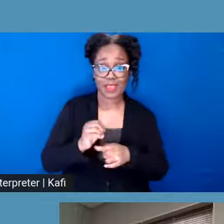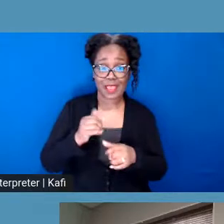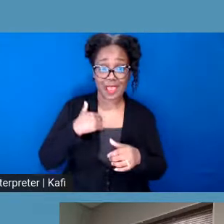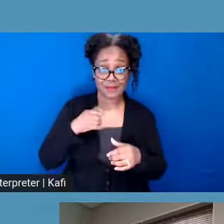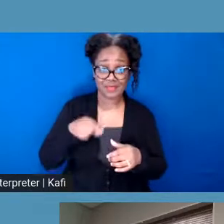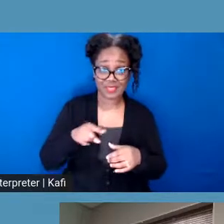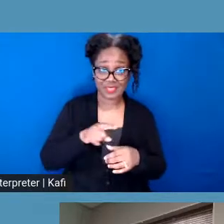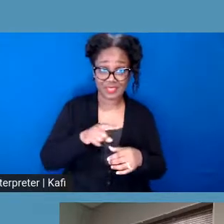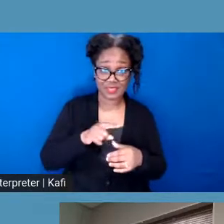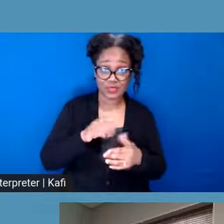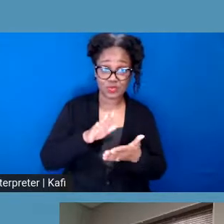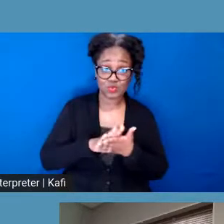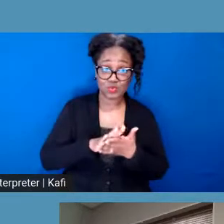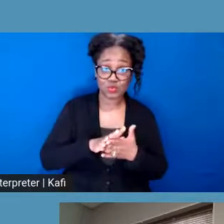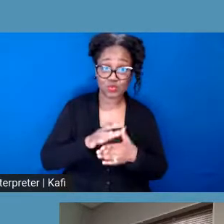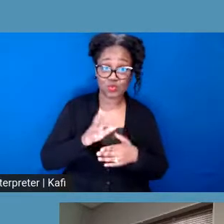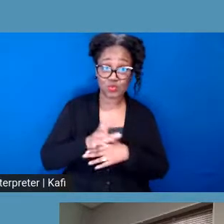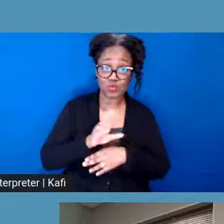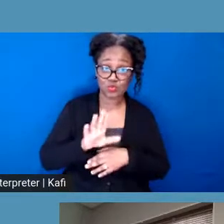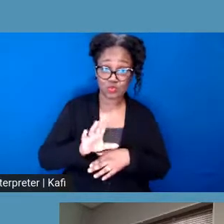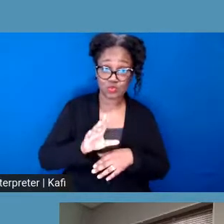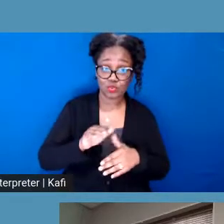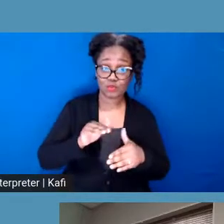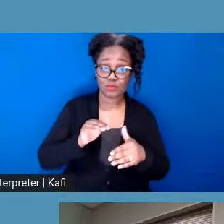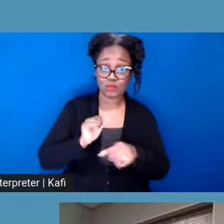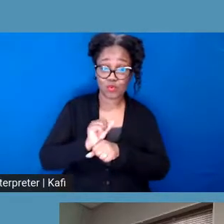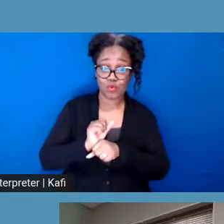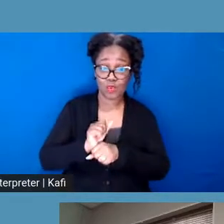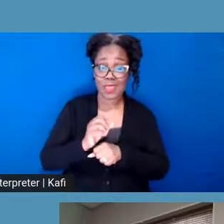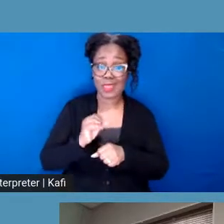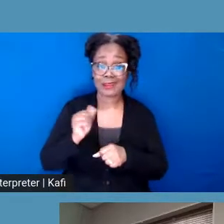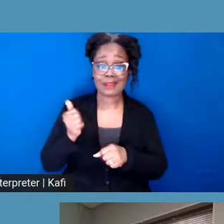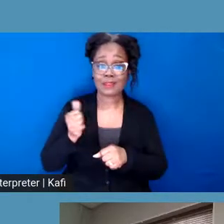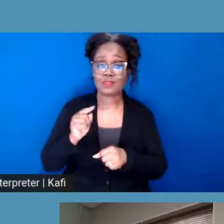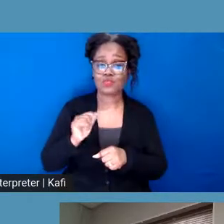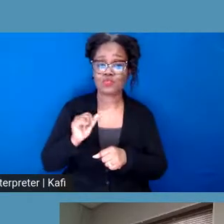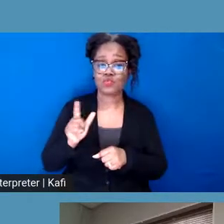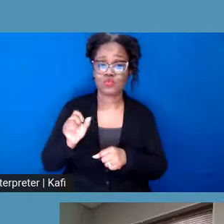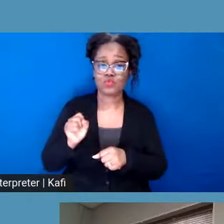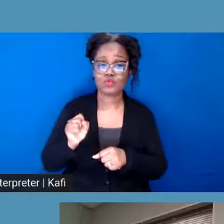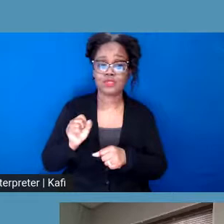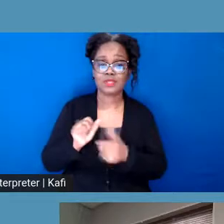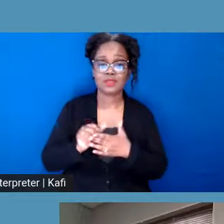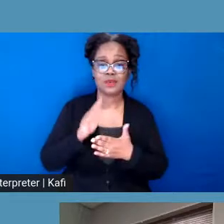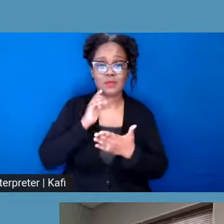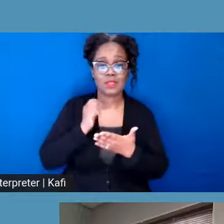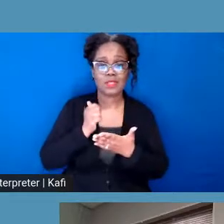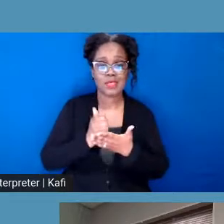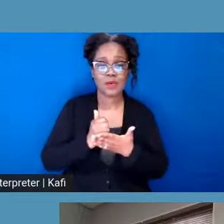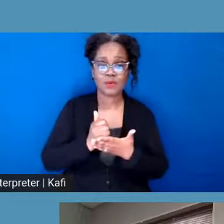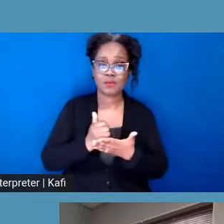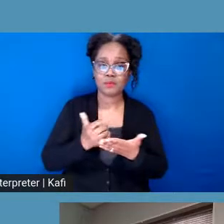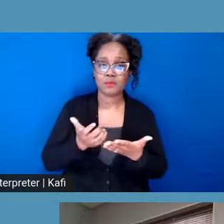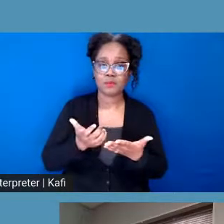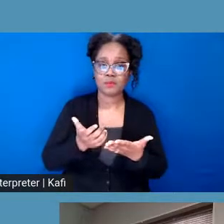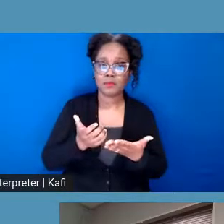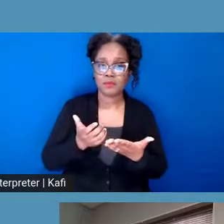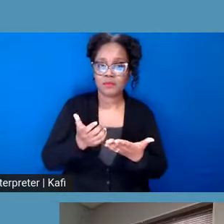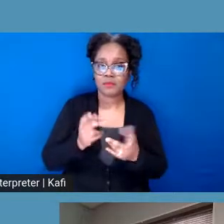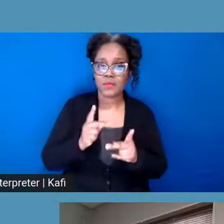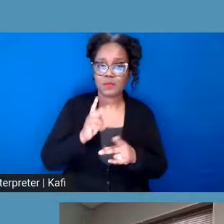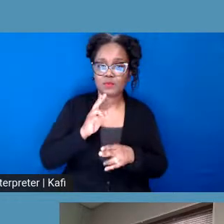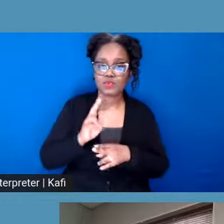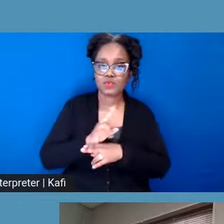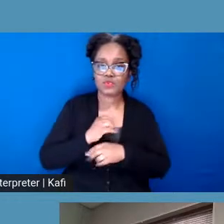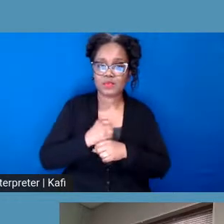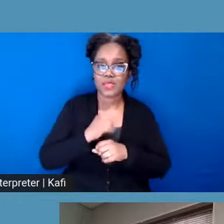What are some of the benefits of that, and are you aware of any tools that might be available for folks to use or try to get their collections